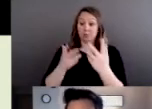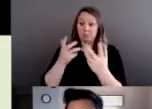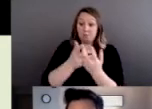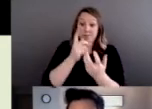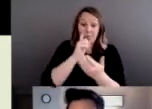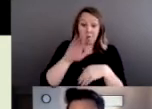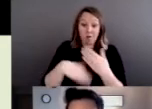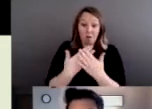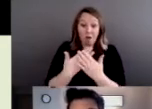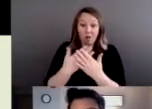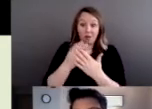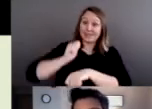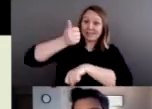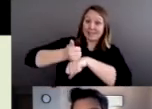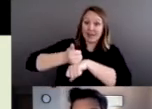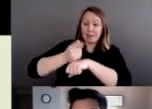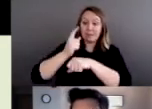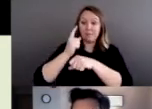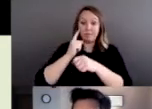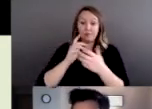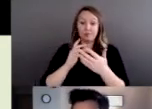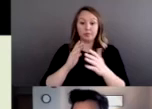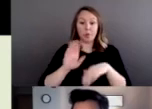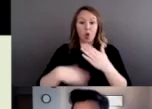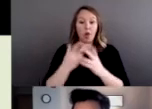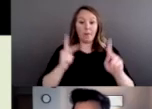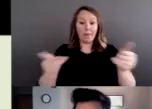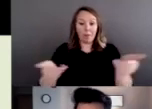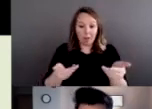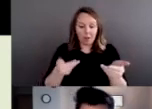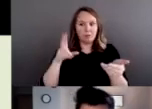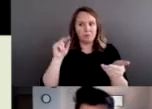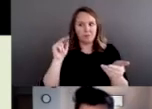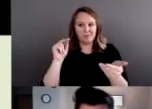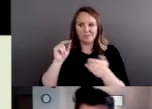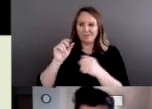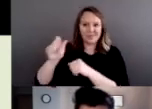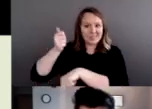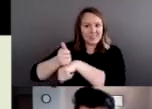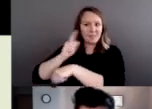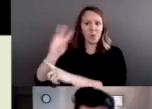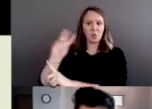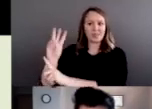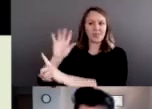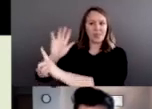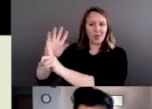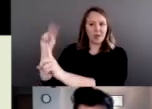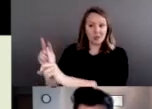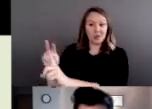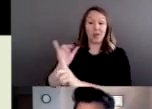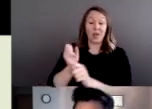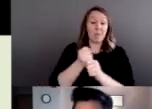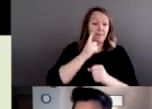world. It's built to make us struggle. But, you know, if you are willing